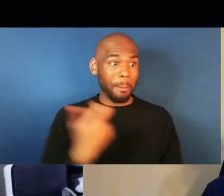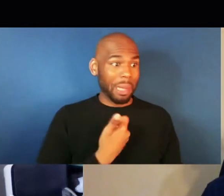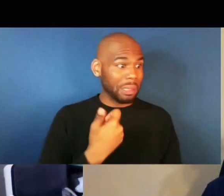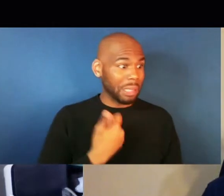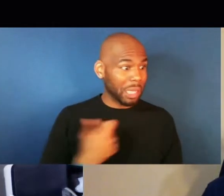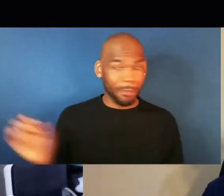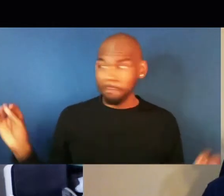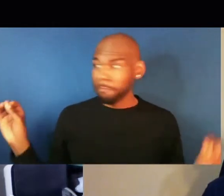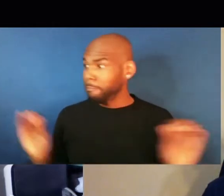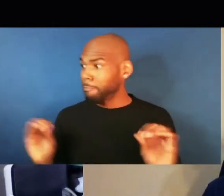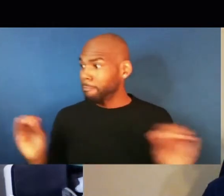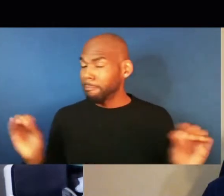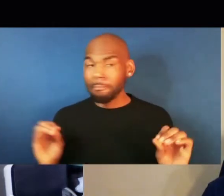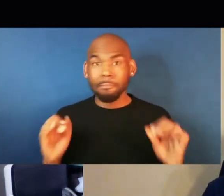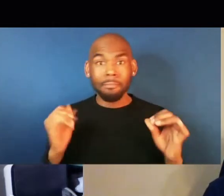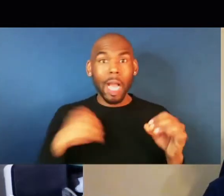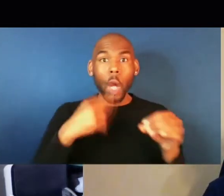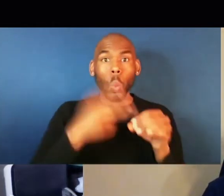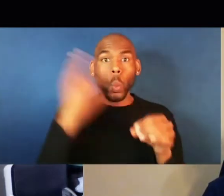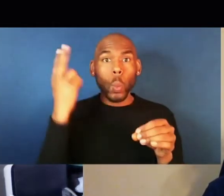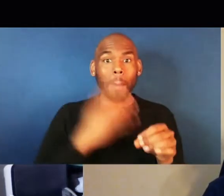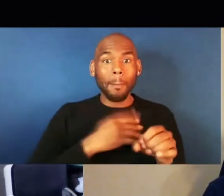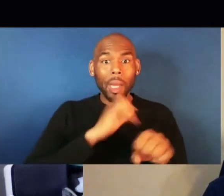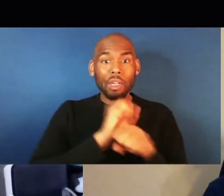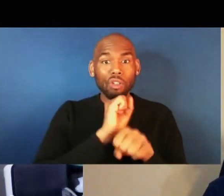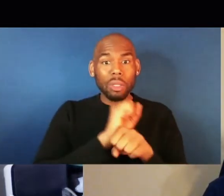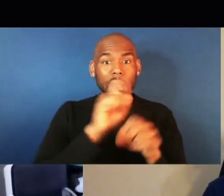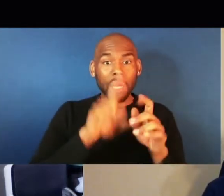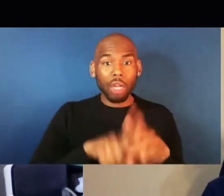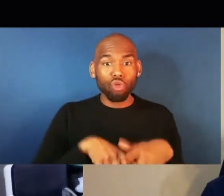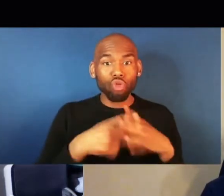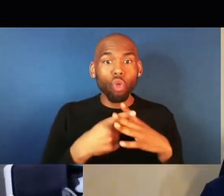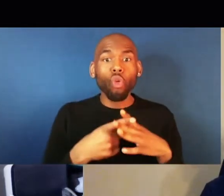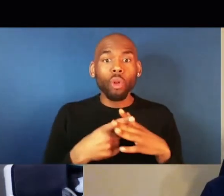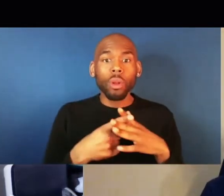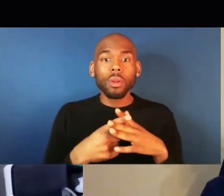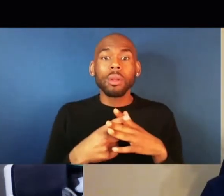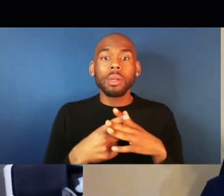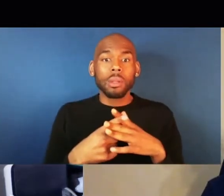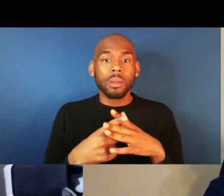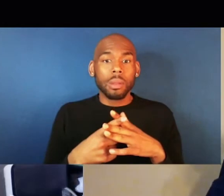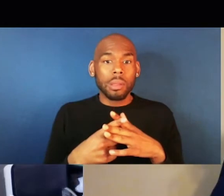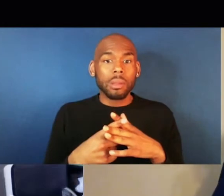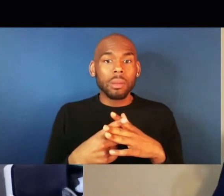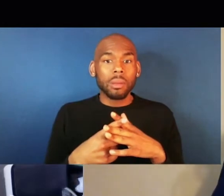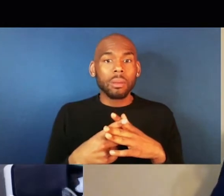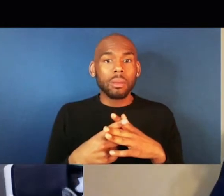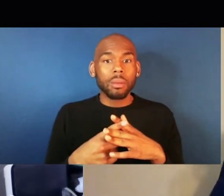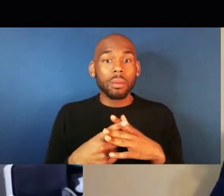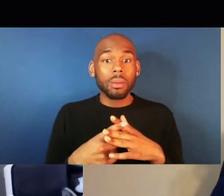I didn't see myself. So I quit my job and I started,